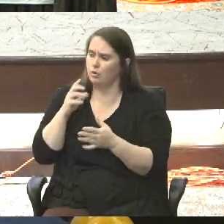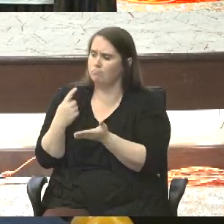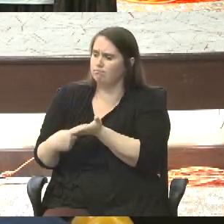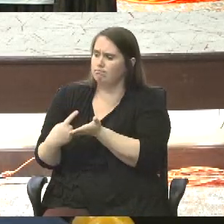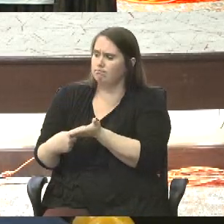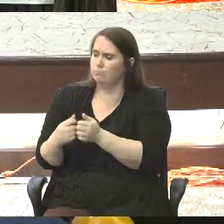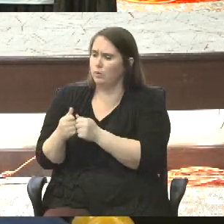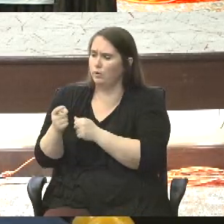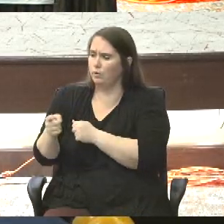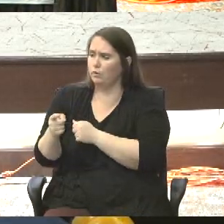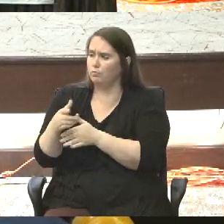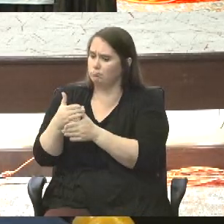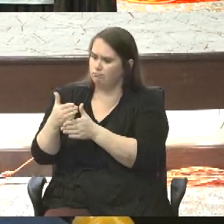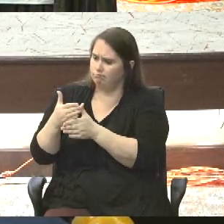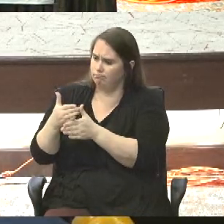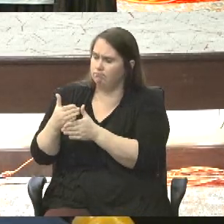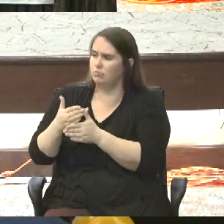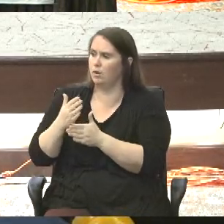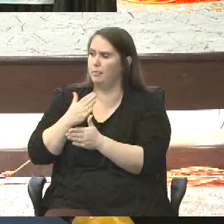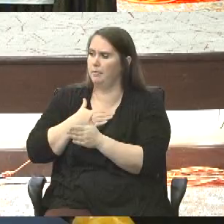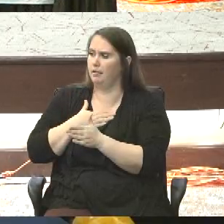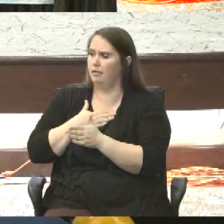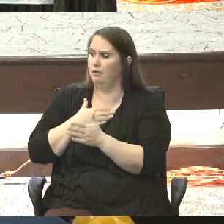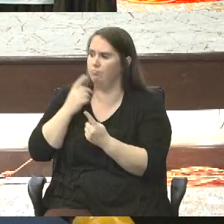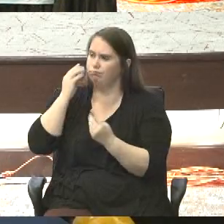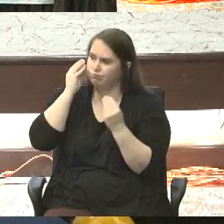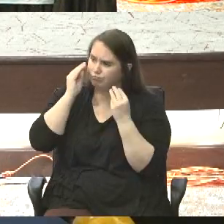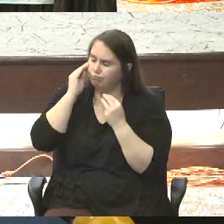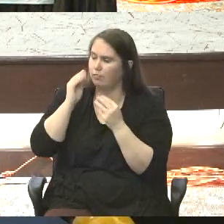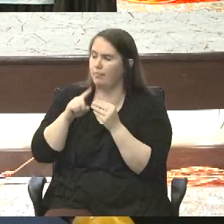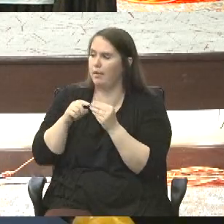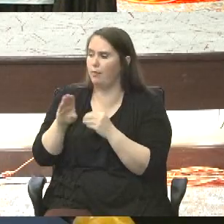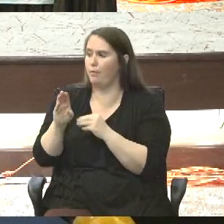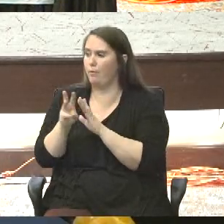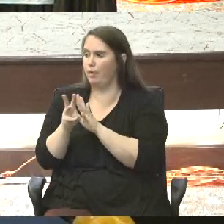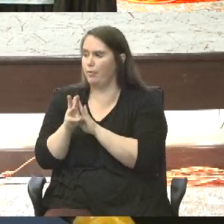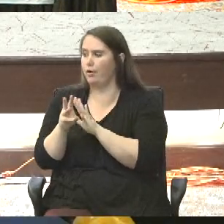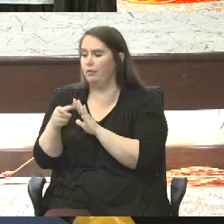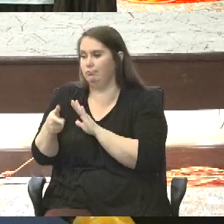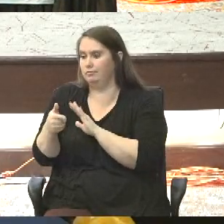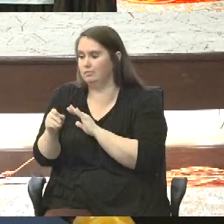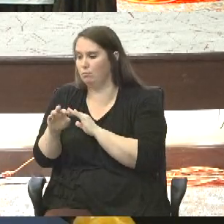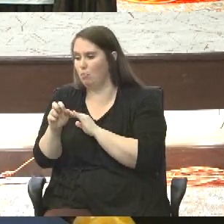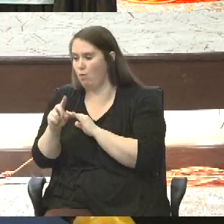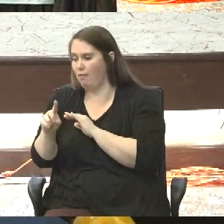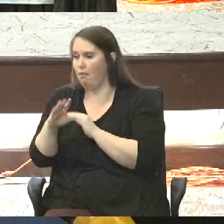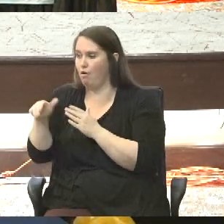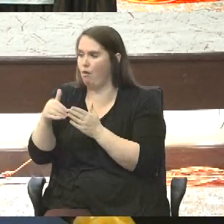and share our reflections on Waco and its branding and its strengths.